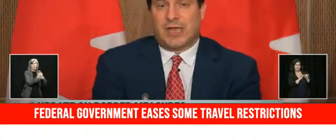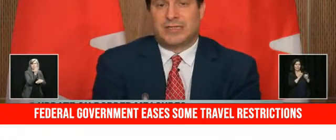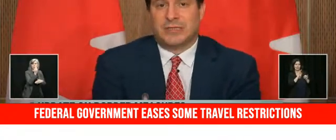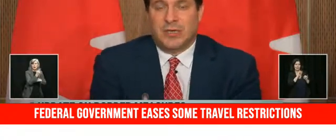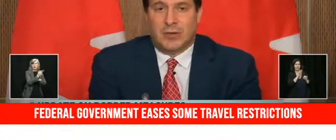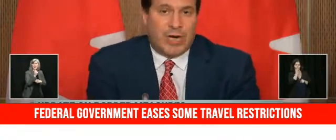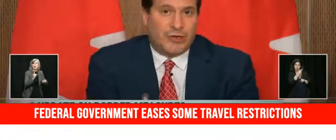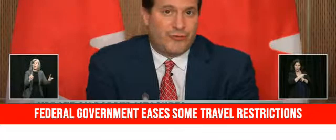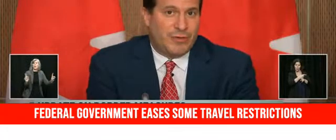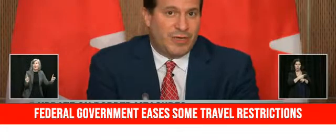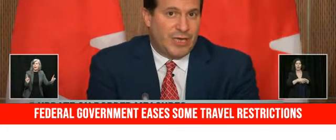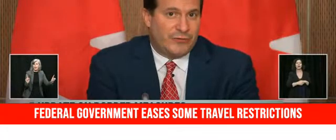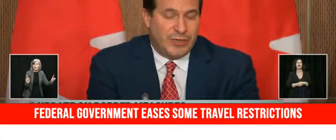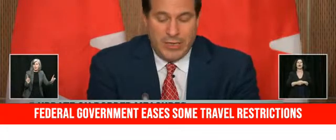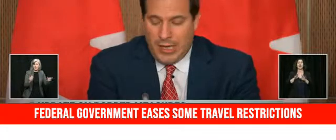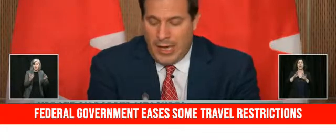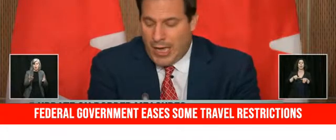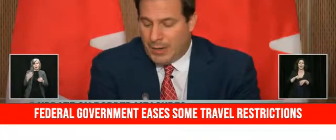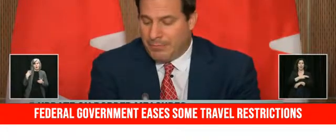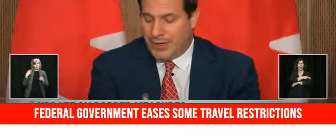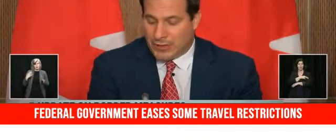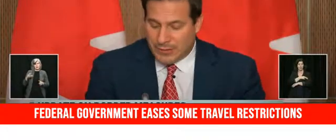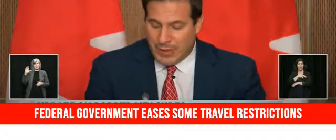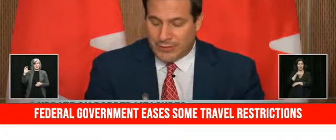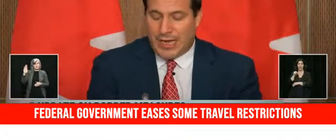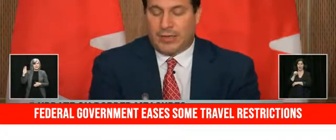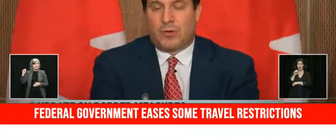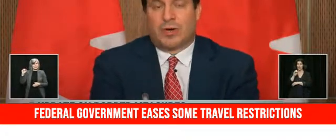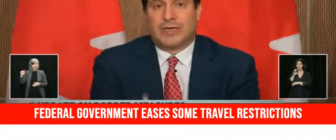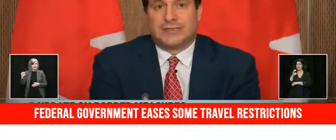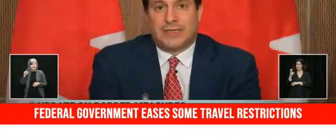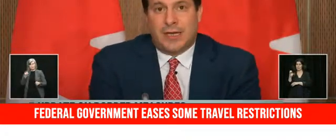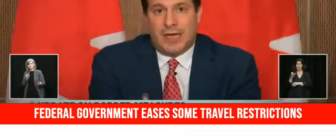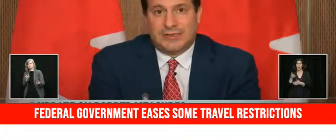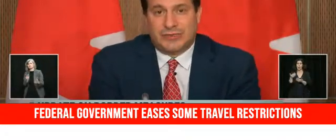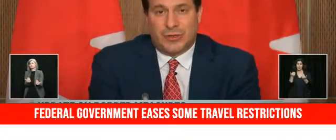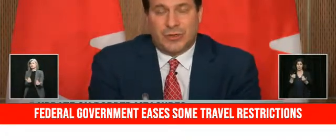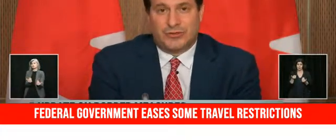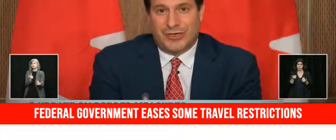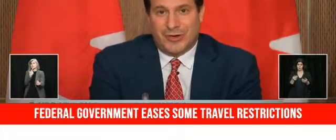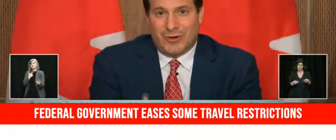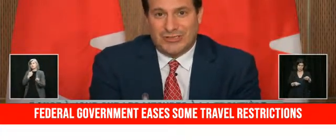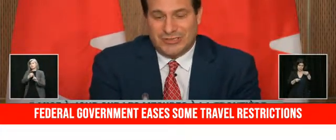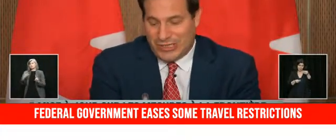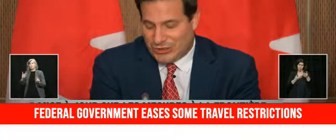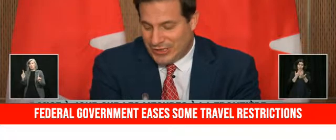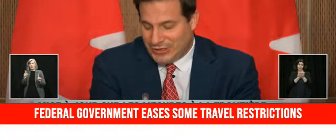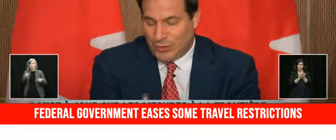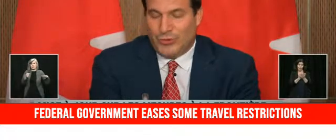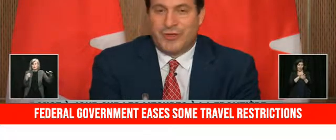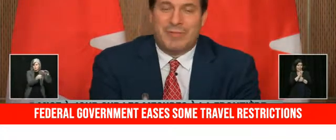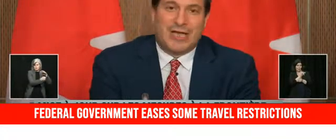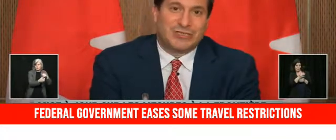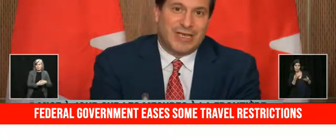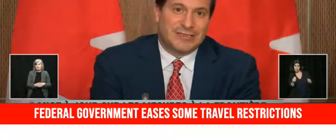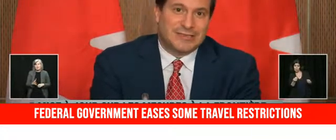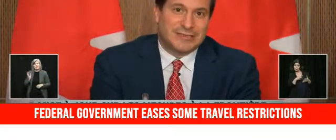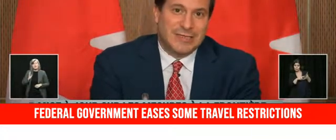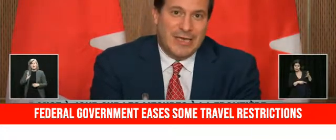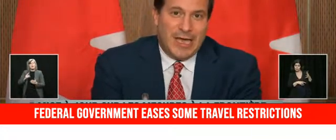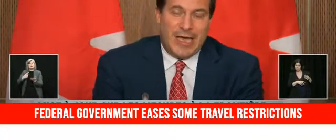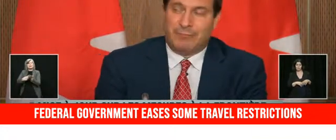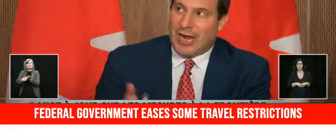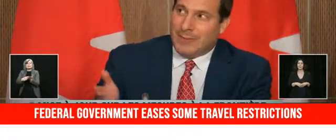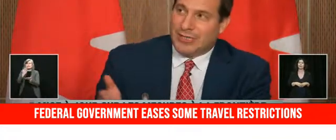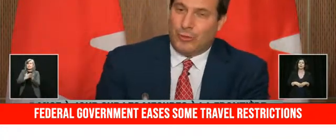assess those plans prior to admitting entry. There are some other categories, as you heard during our presentation, that deal with compassionate